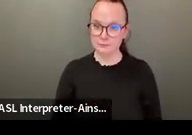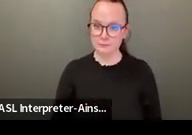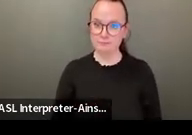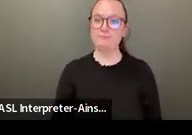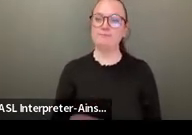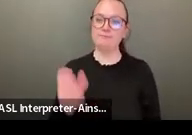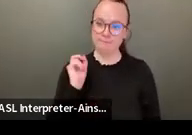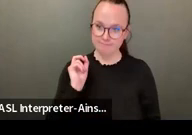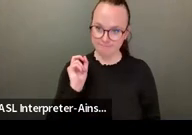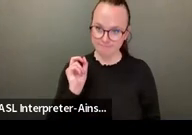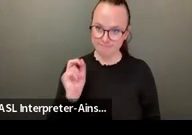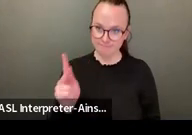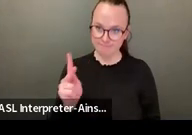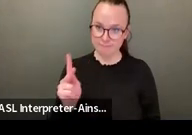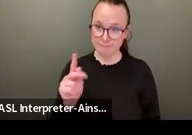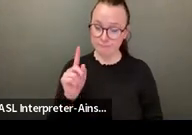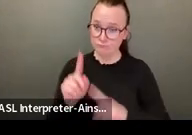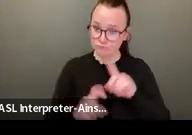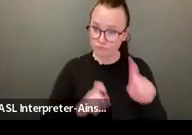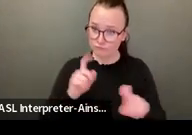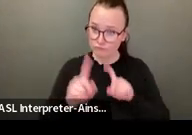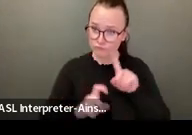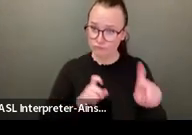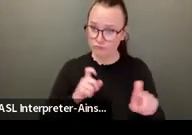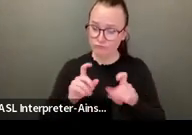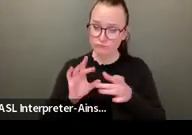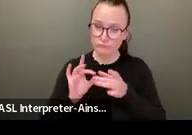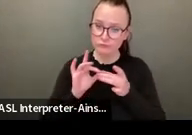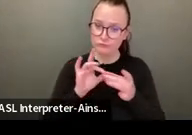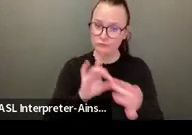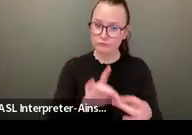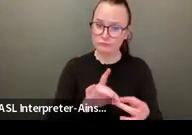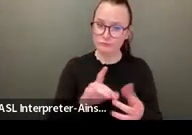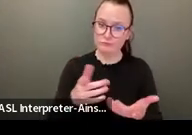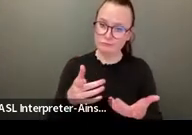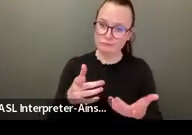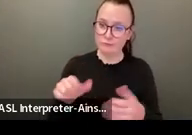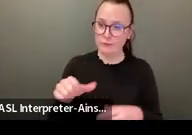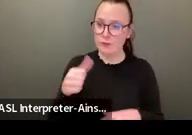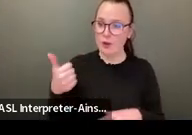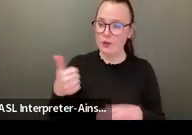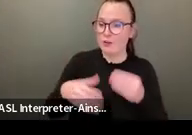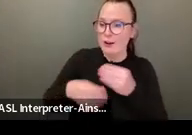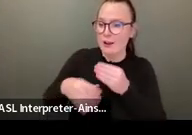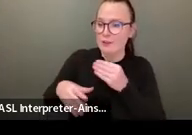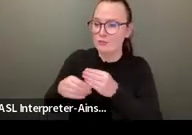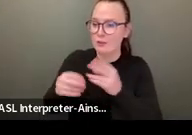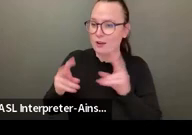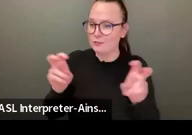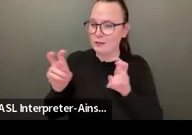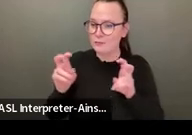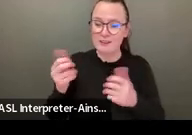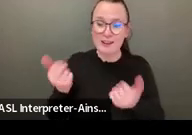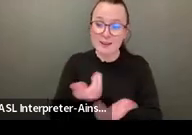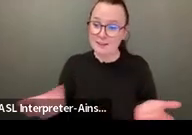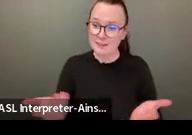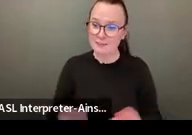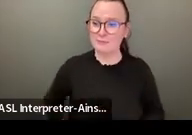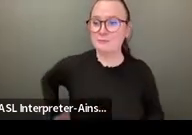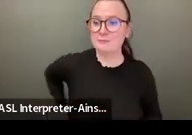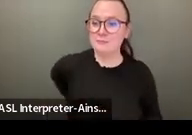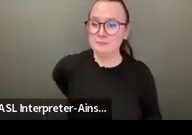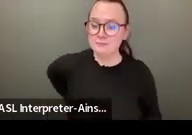Okay, any questions around those other extra pieces or anything else?